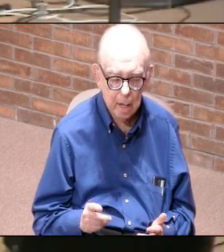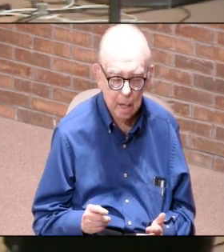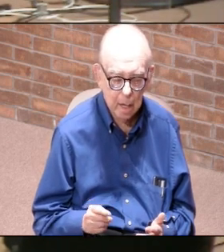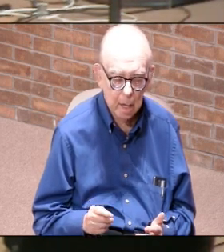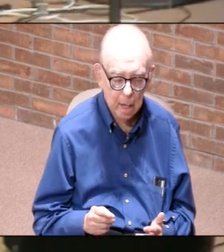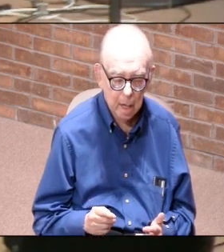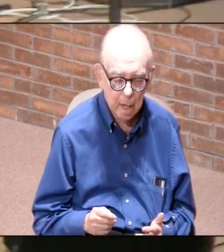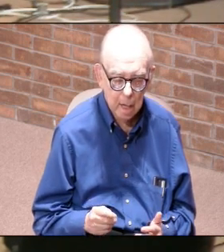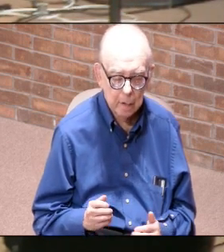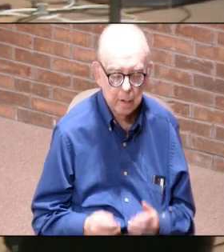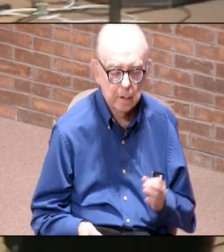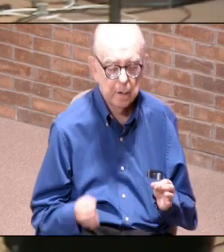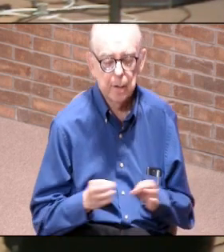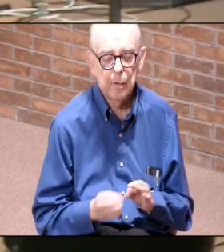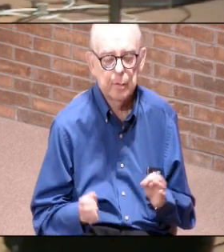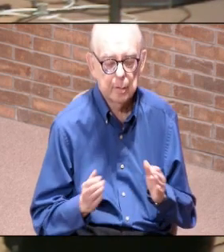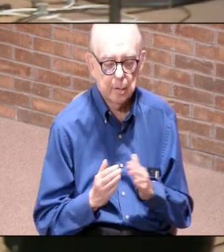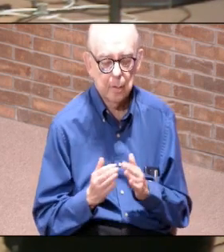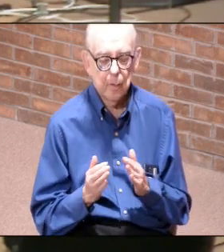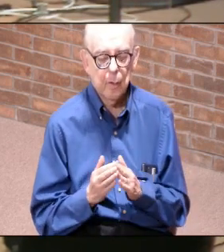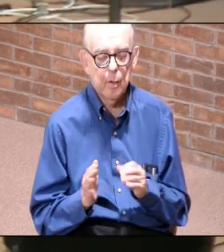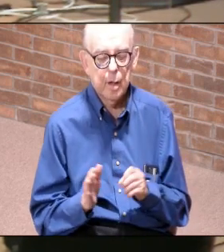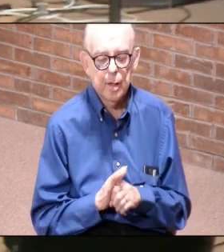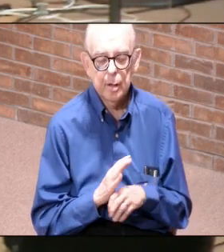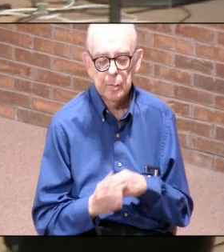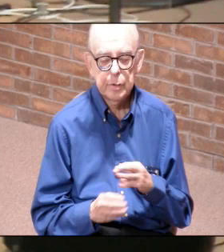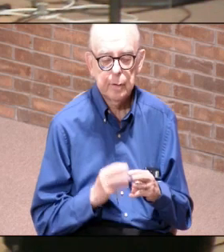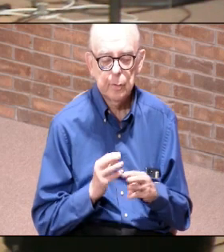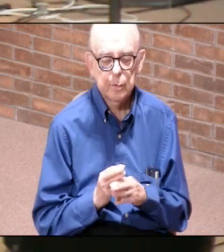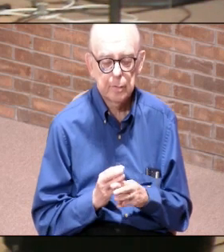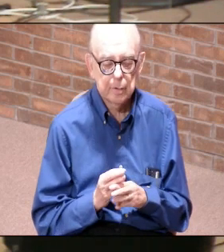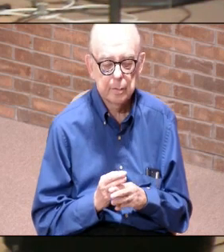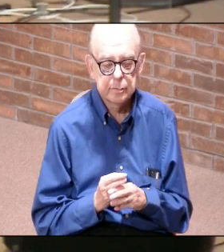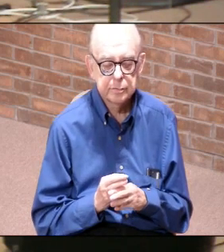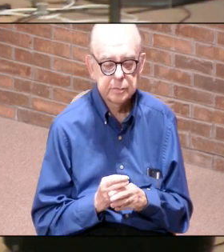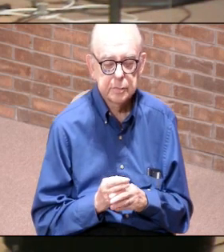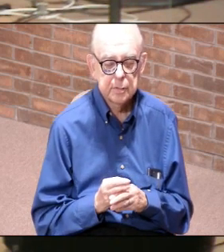the biggest and most important city in the whole world,